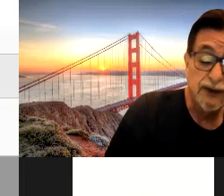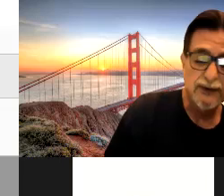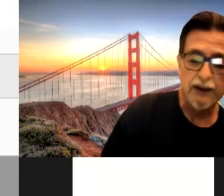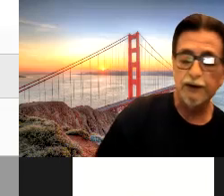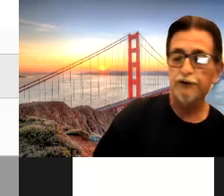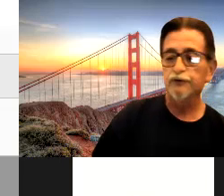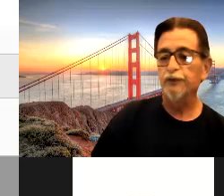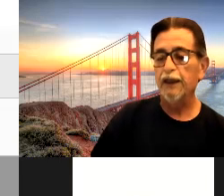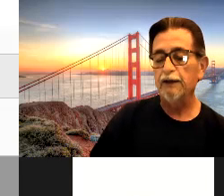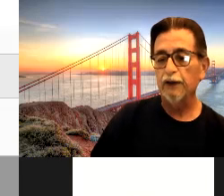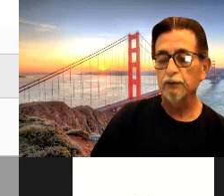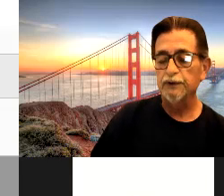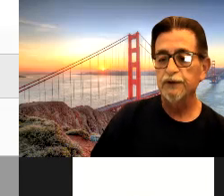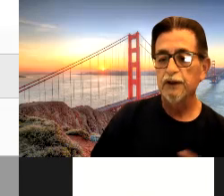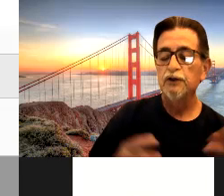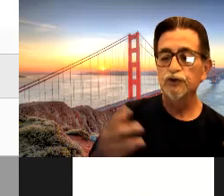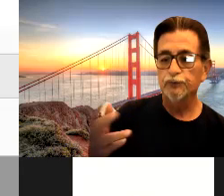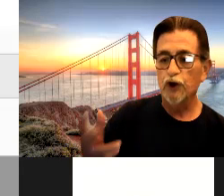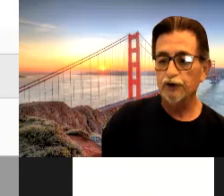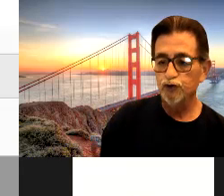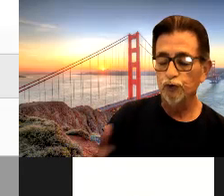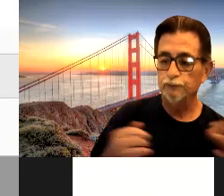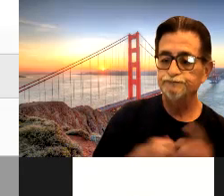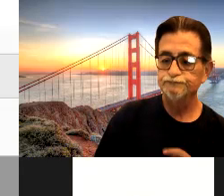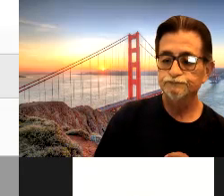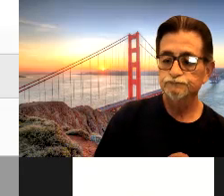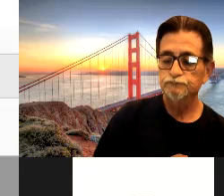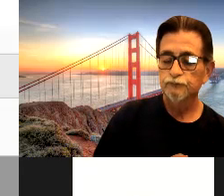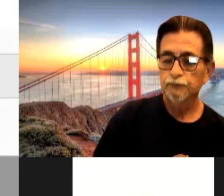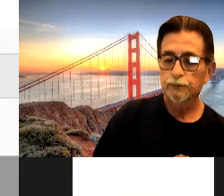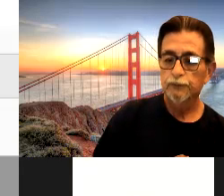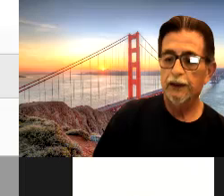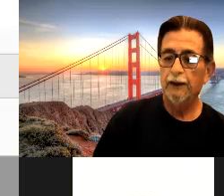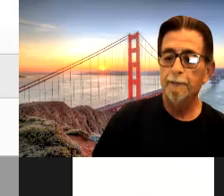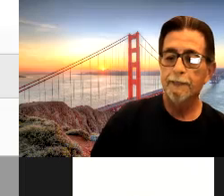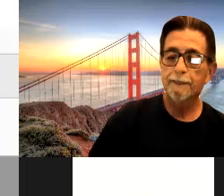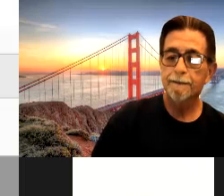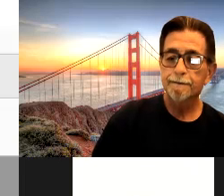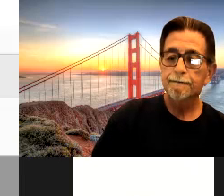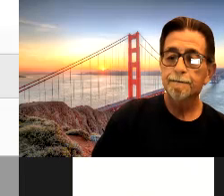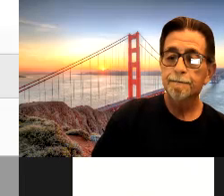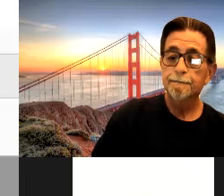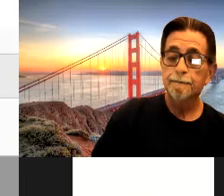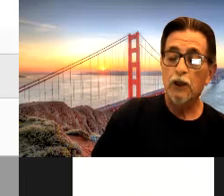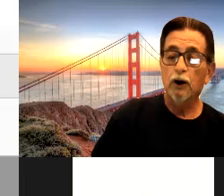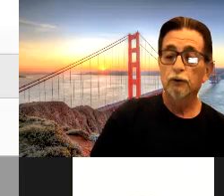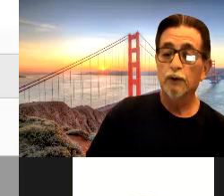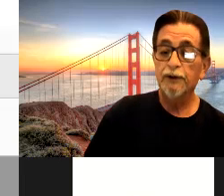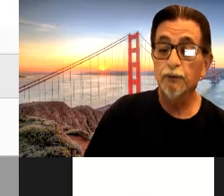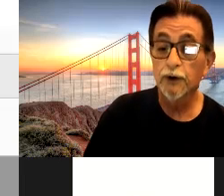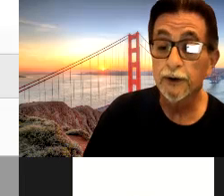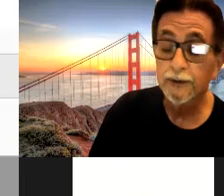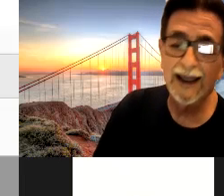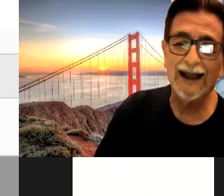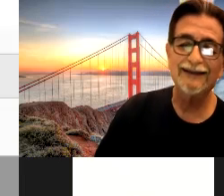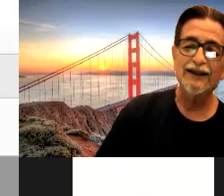number 60 into the F elements, subtract 2. Okay? Oh, 1